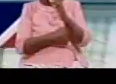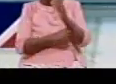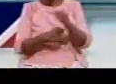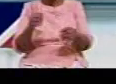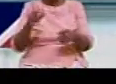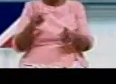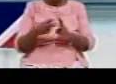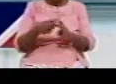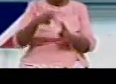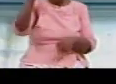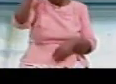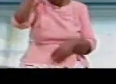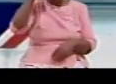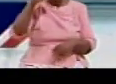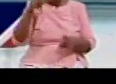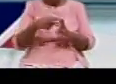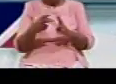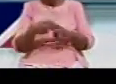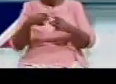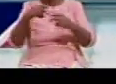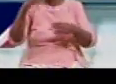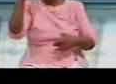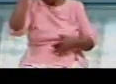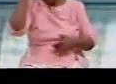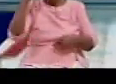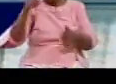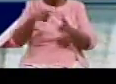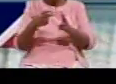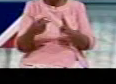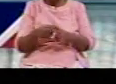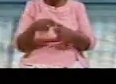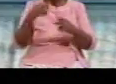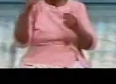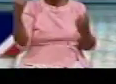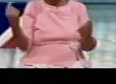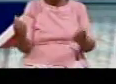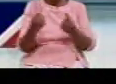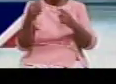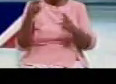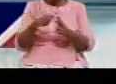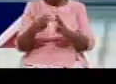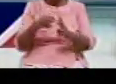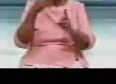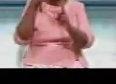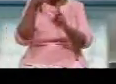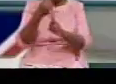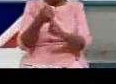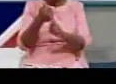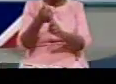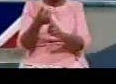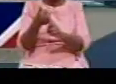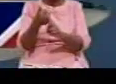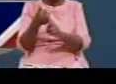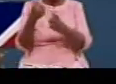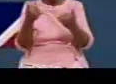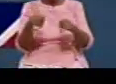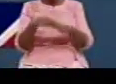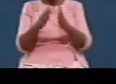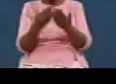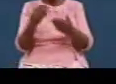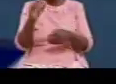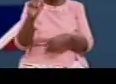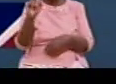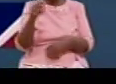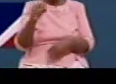sickness, or it is sin, or it is self. Look at 1 Corinthians chapter 9, verse